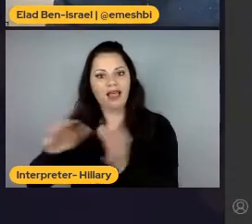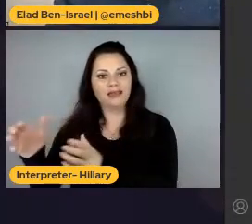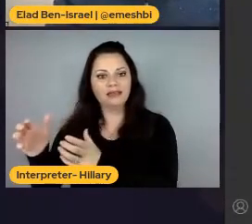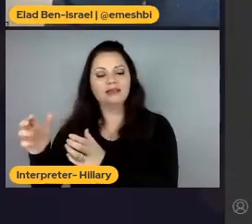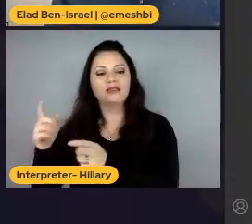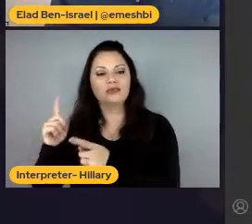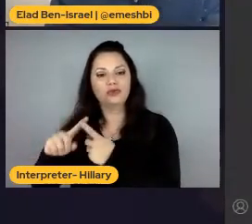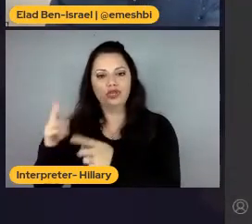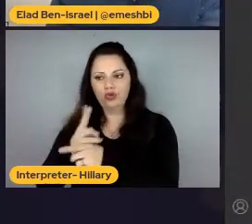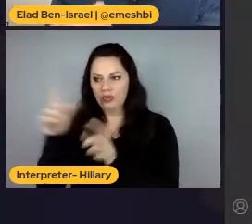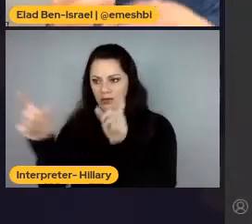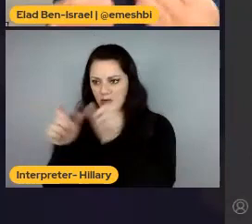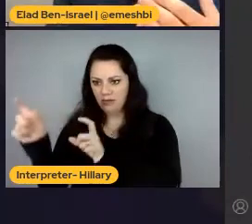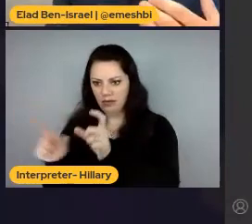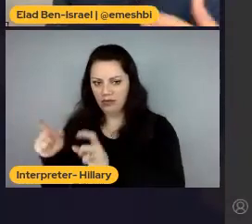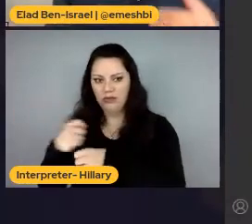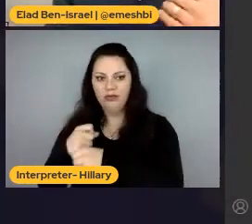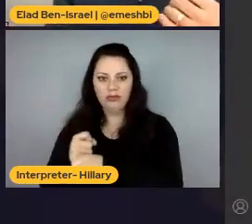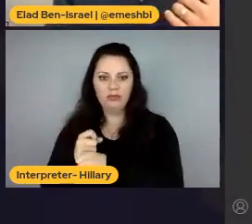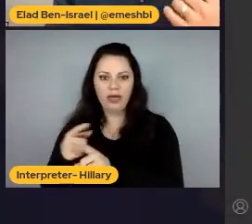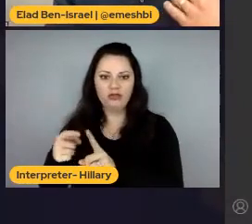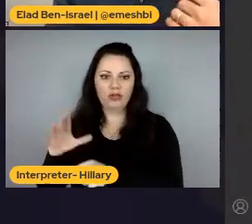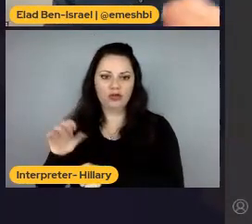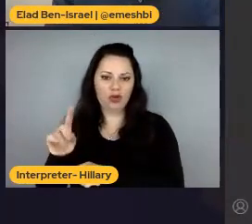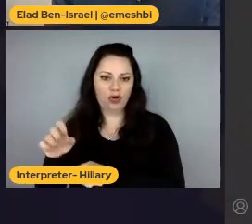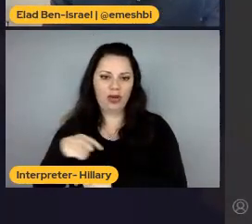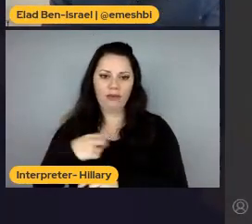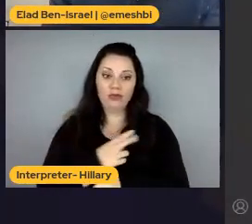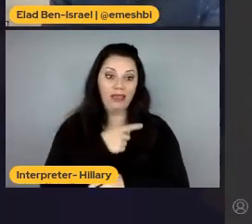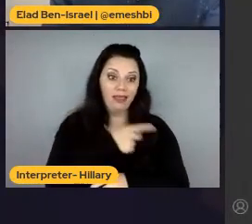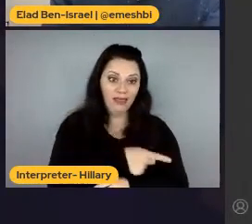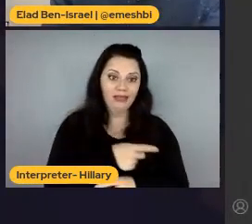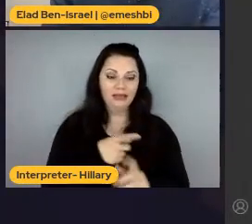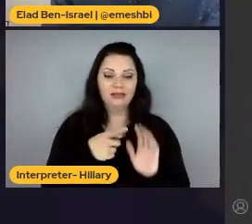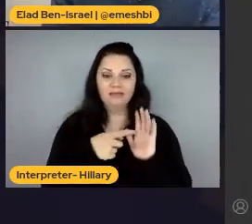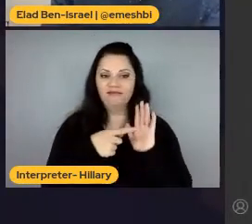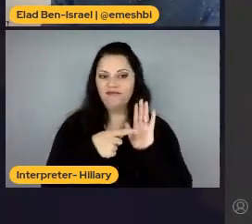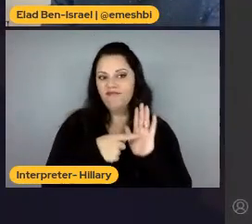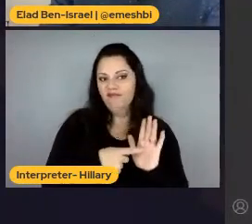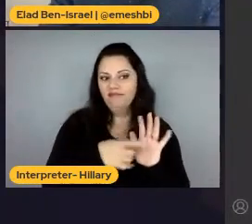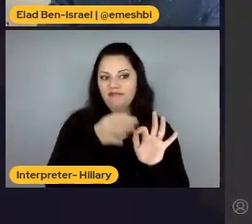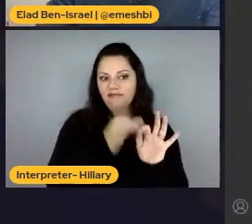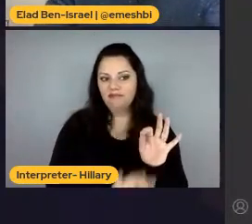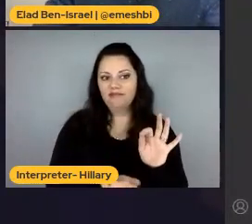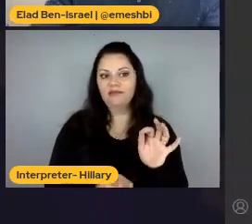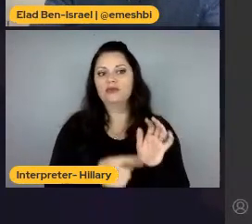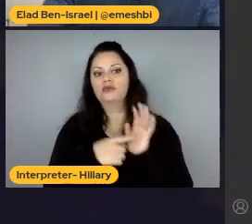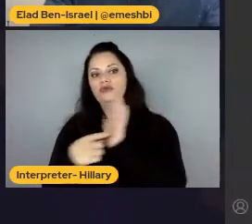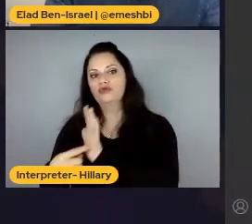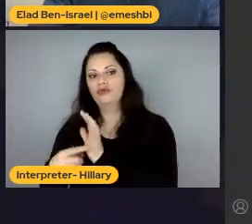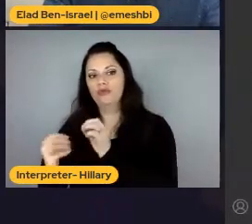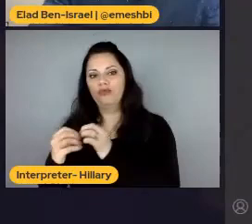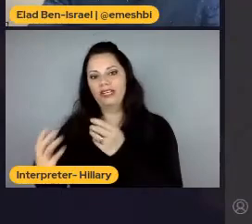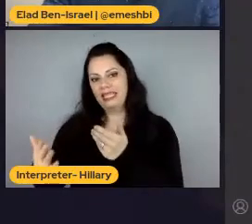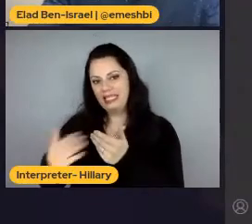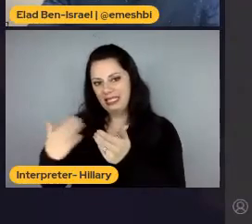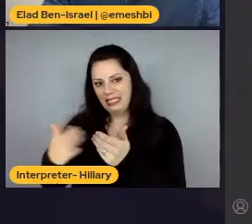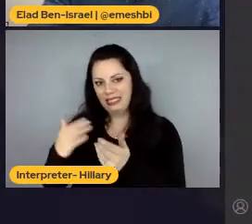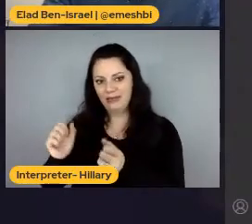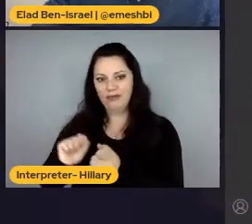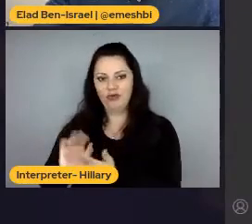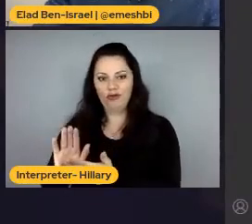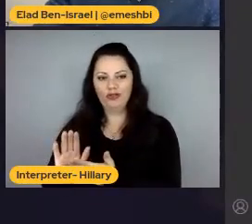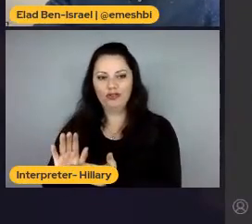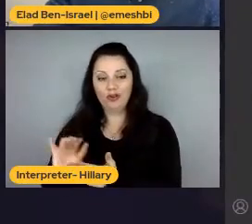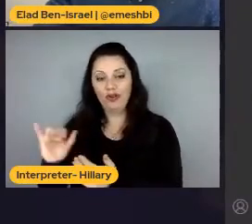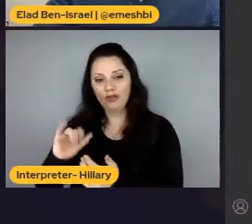code. So I'm using a very low-level thing just to make that demo really easy and approachable, and also